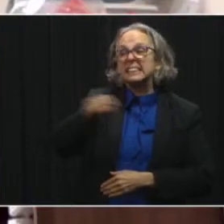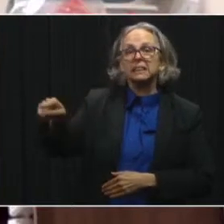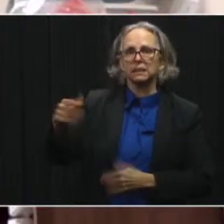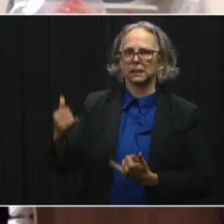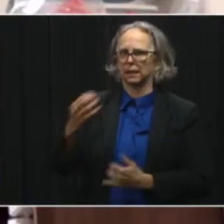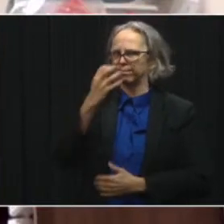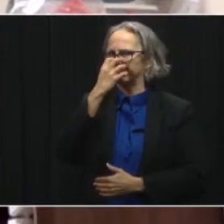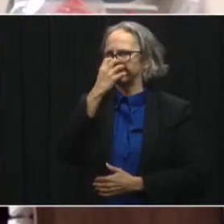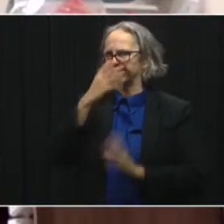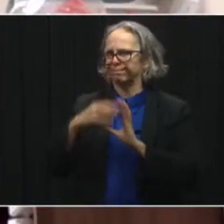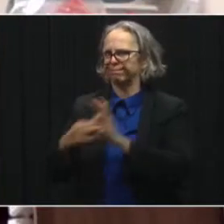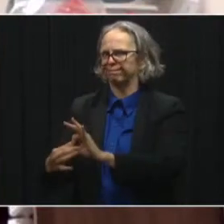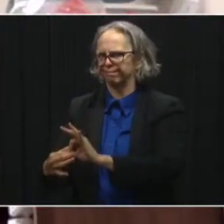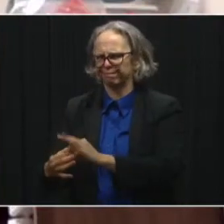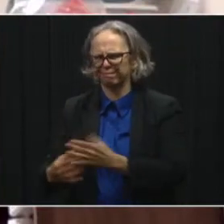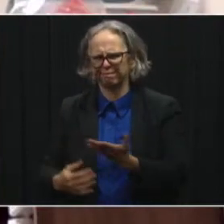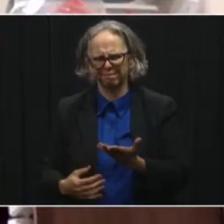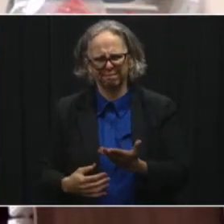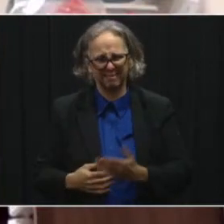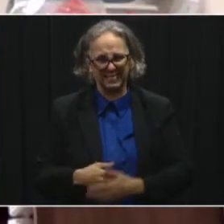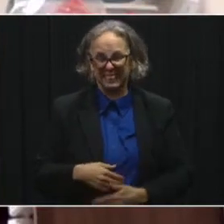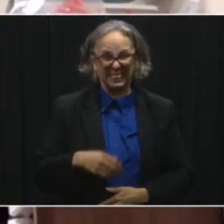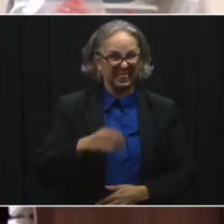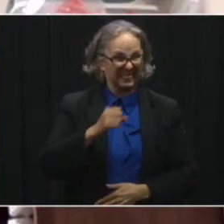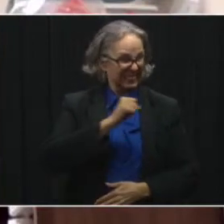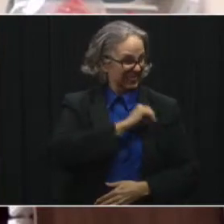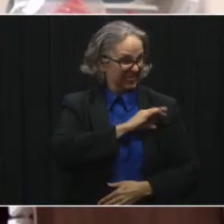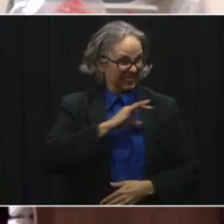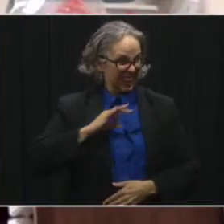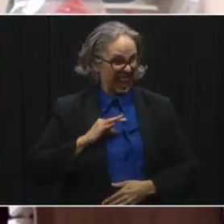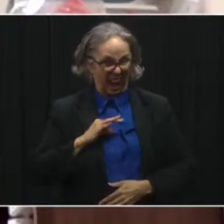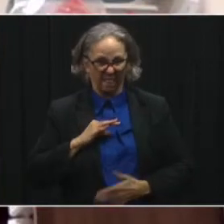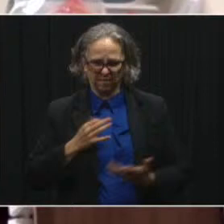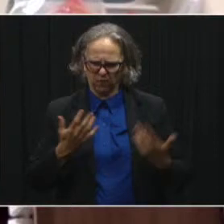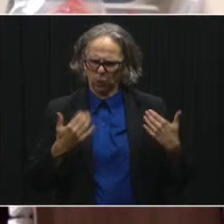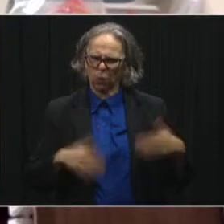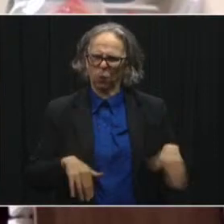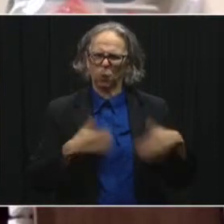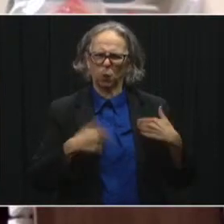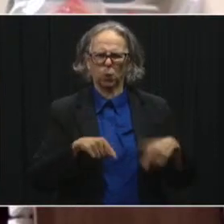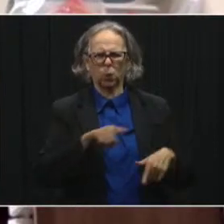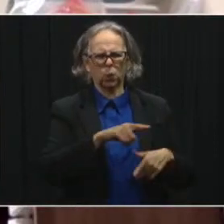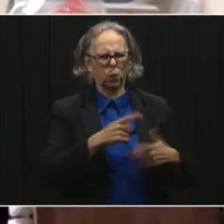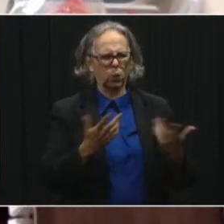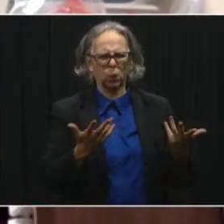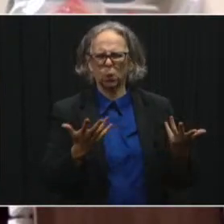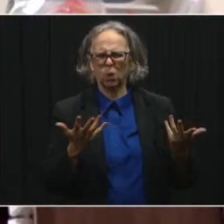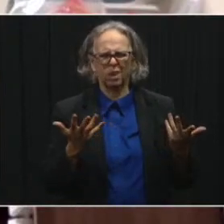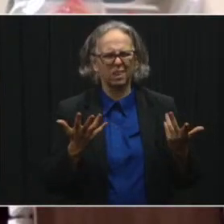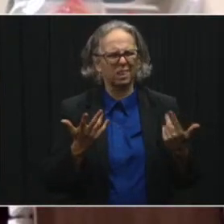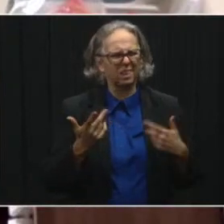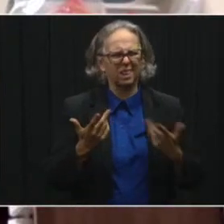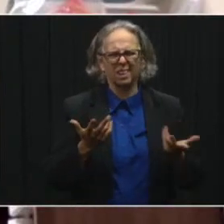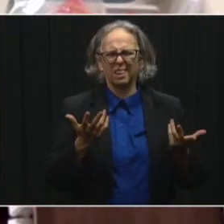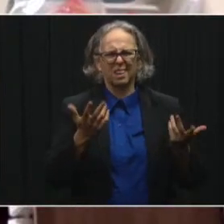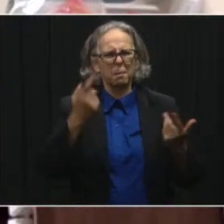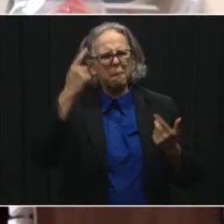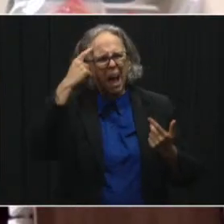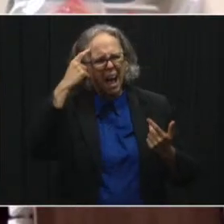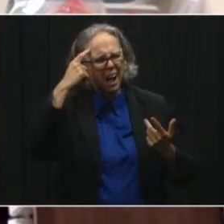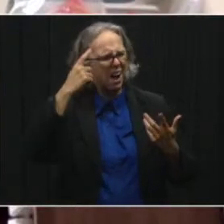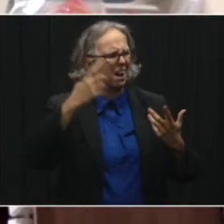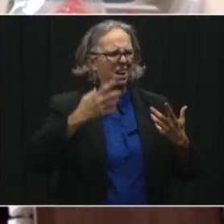seeing, it takes a physical, mental, emotional toll on us day in and day out. As Dr.